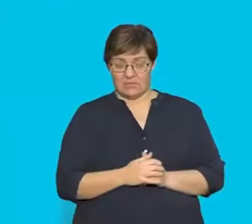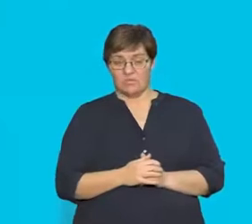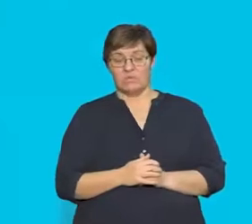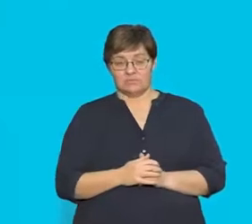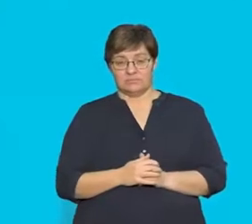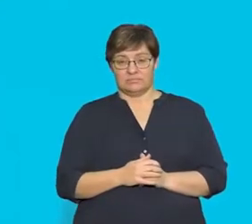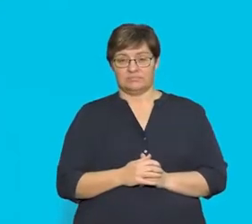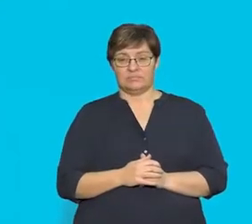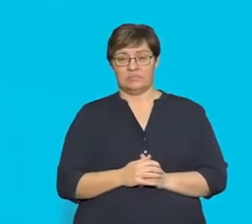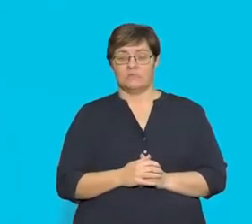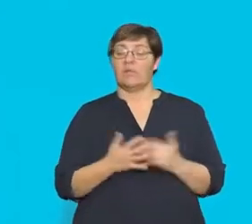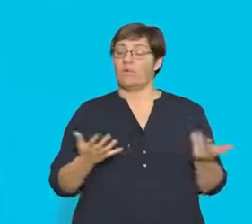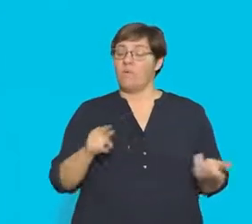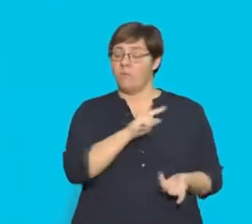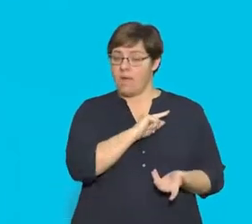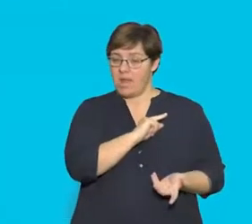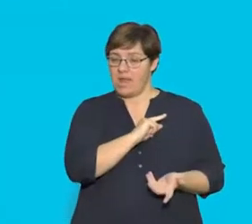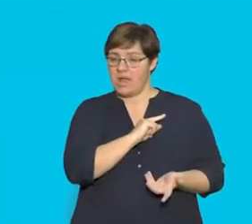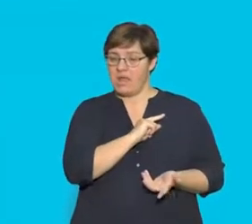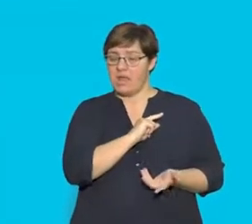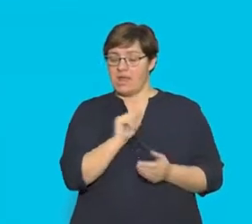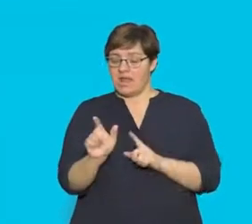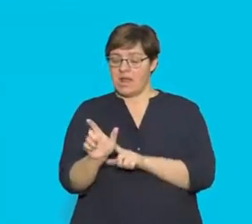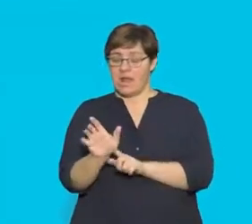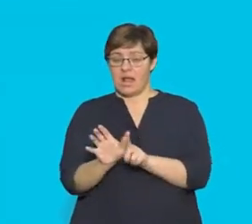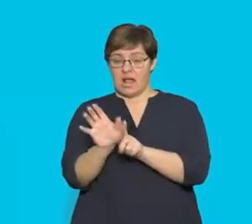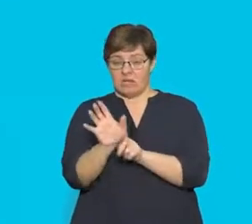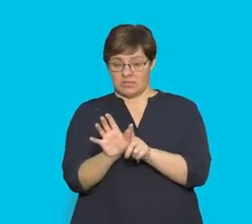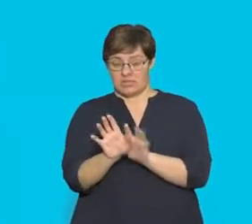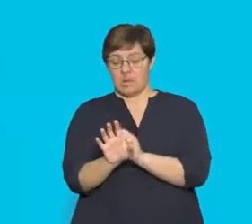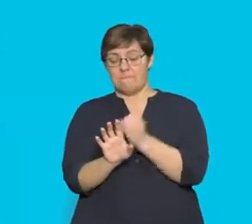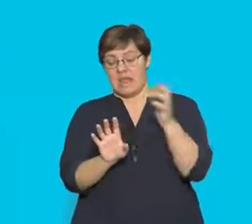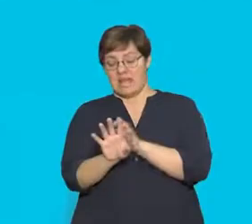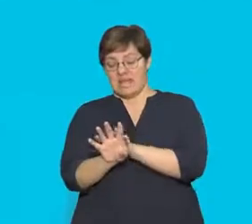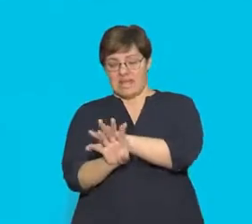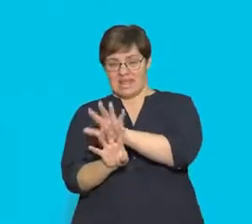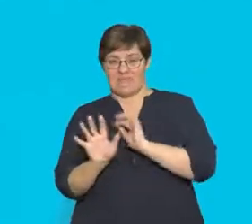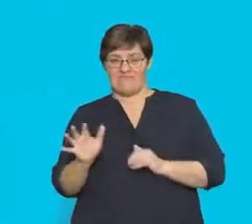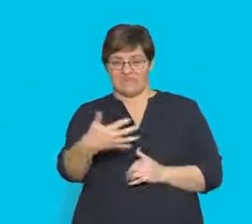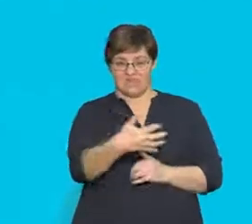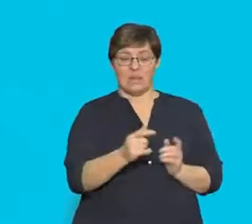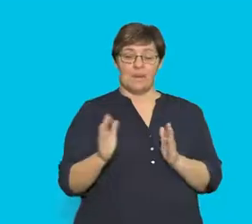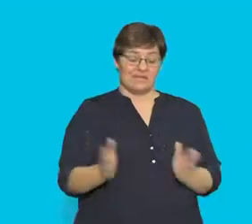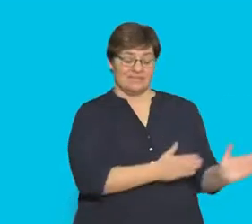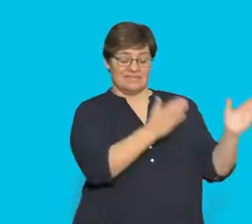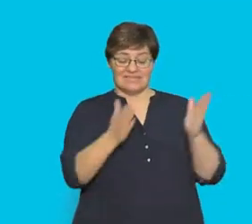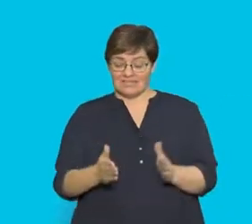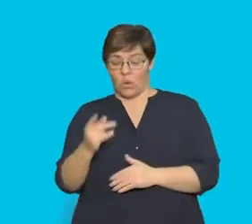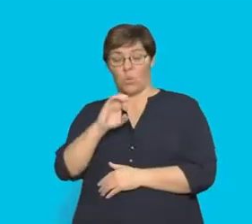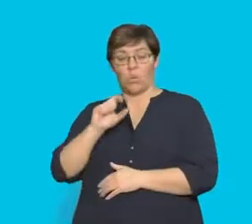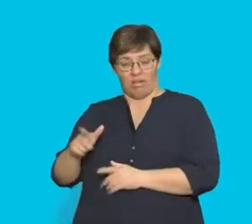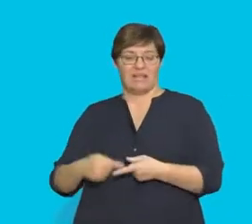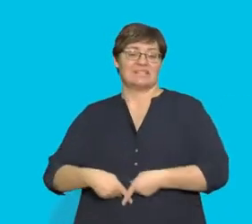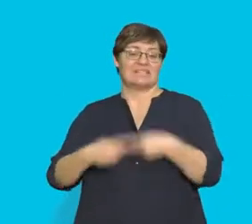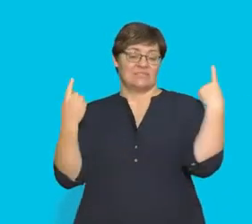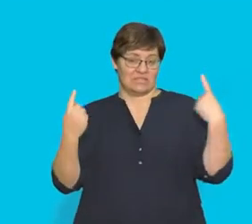goes together over there. Because we've got one current, we've got many fingers. But when we deal with a coil, it's